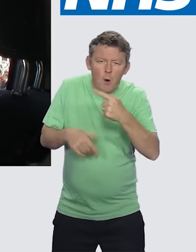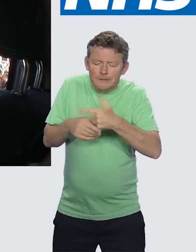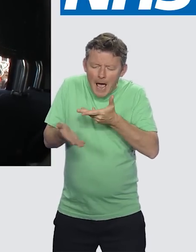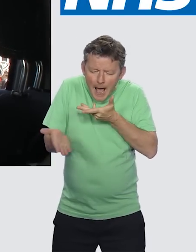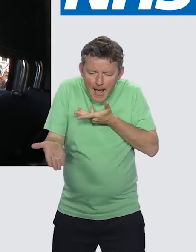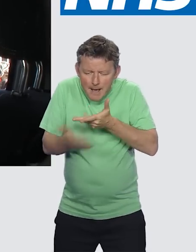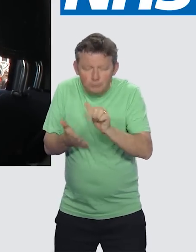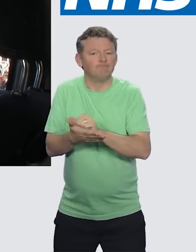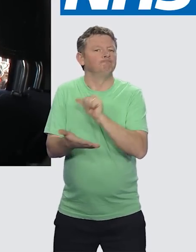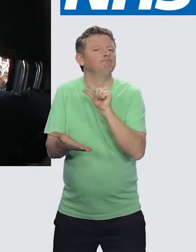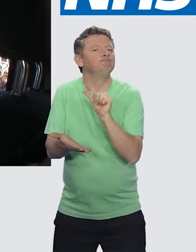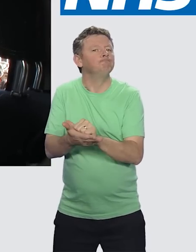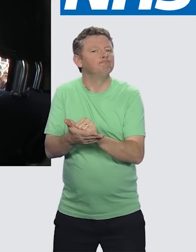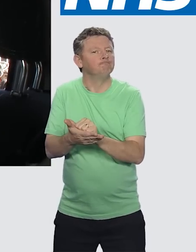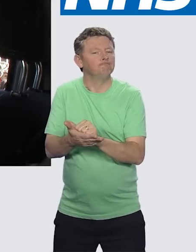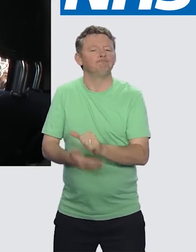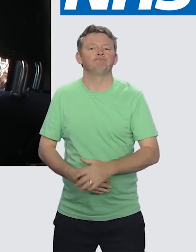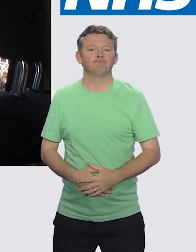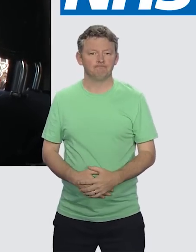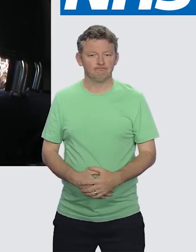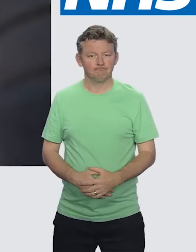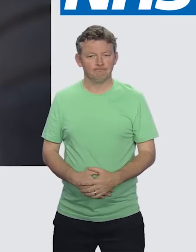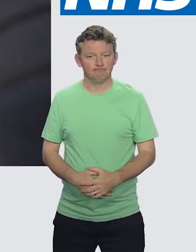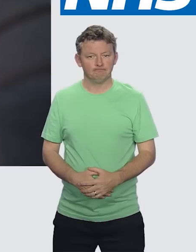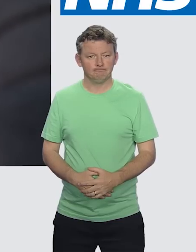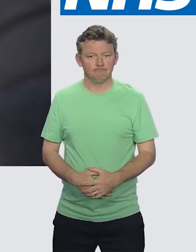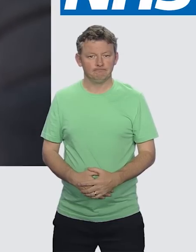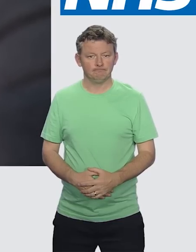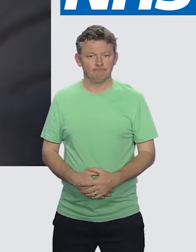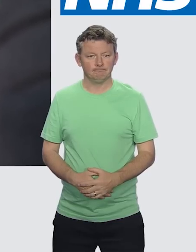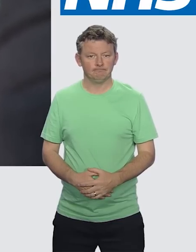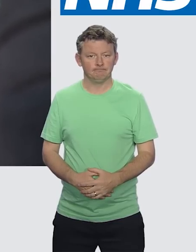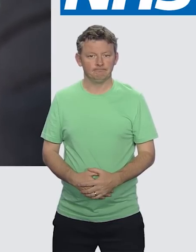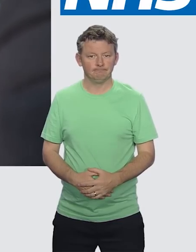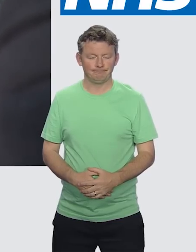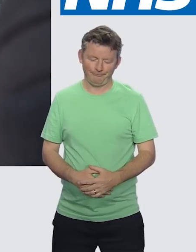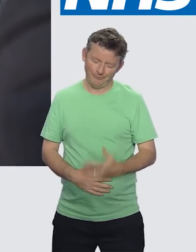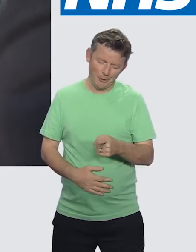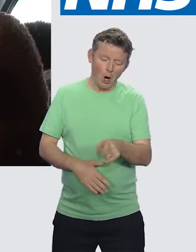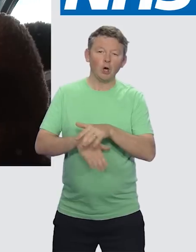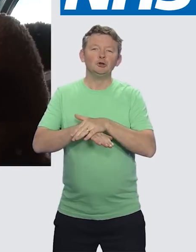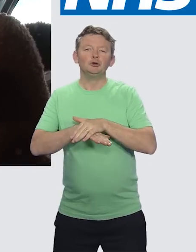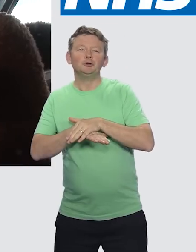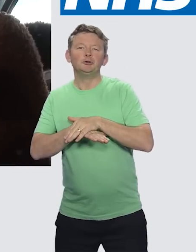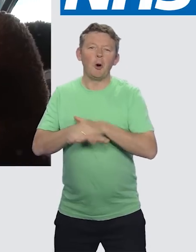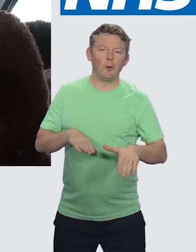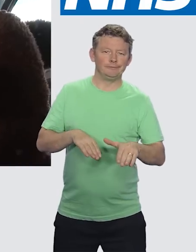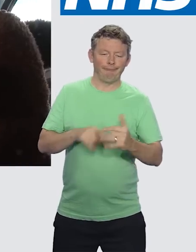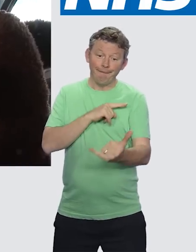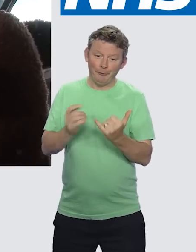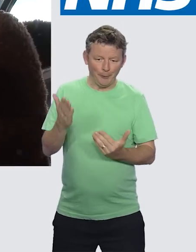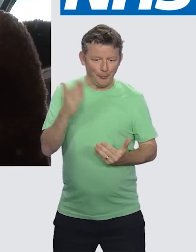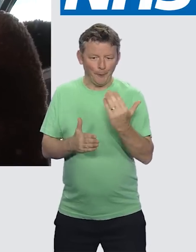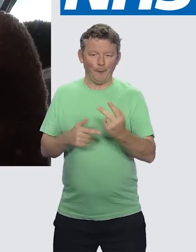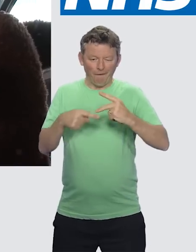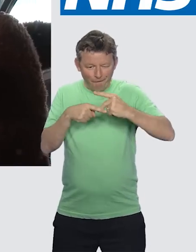phone people and talk to them more and get more information so they can get the right response at the time. Well, mostly with children, we get called out